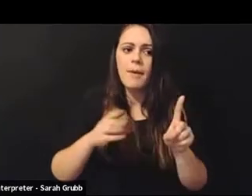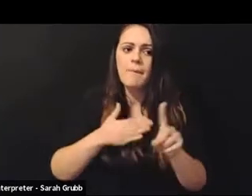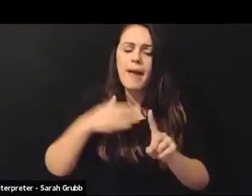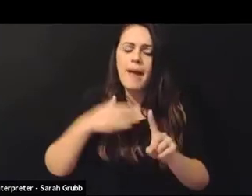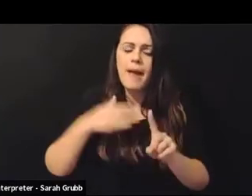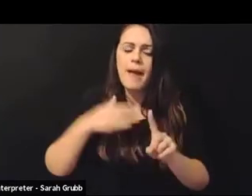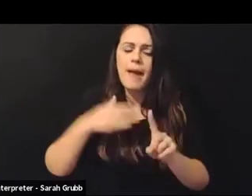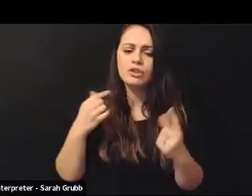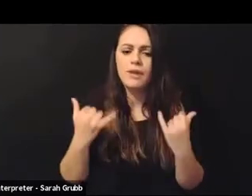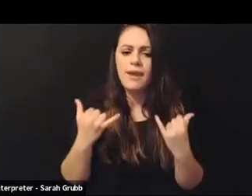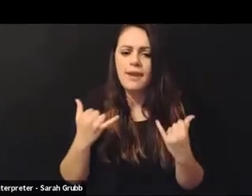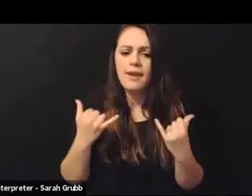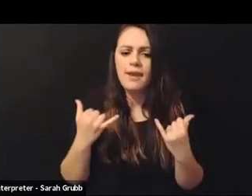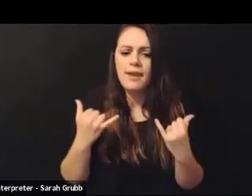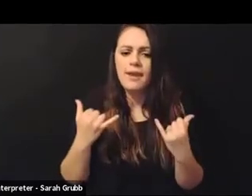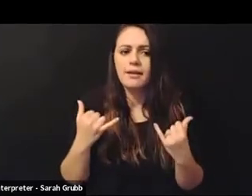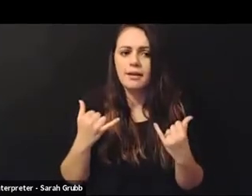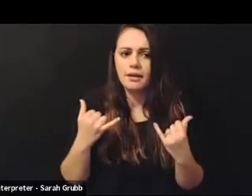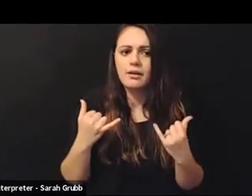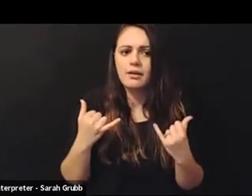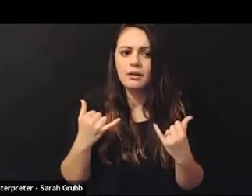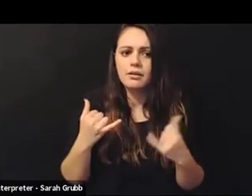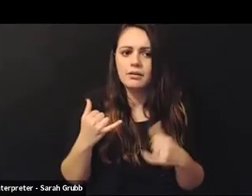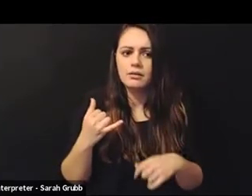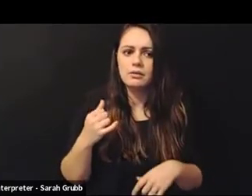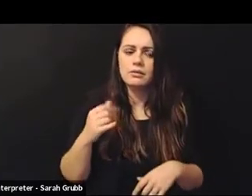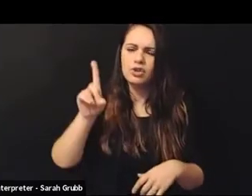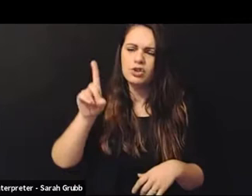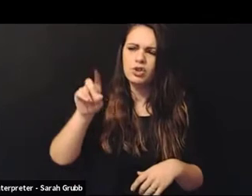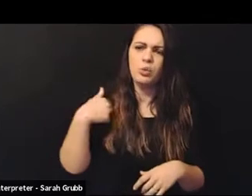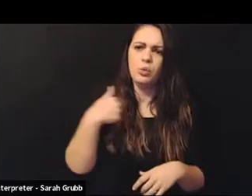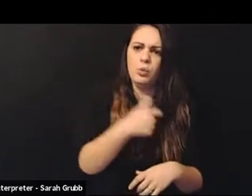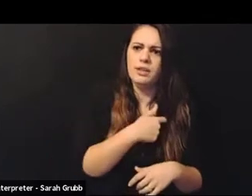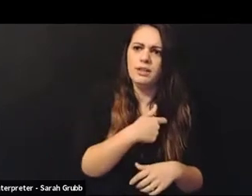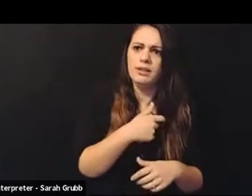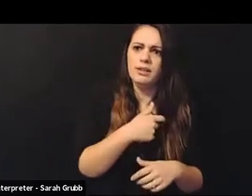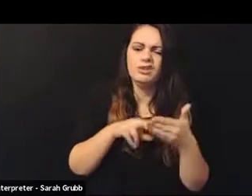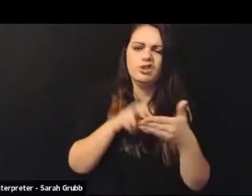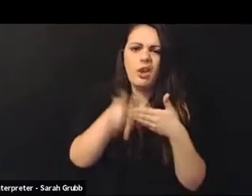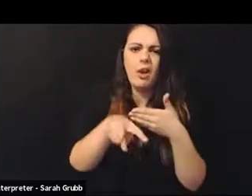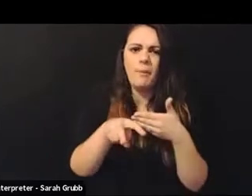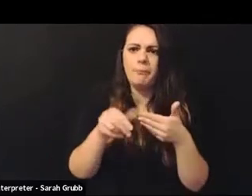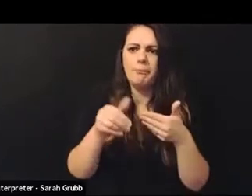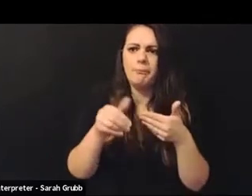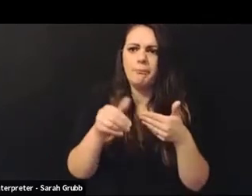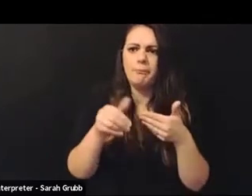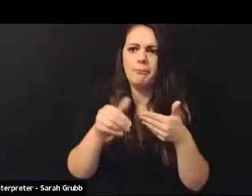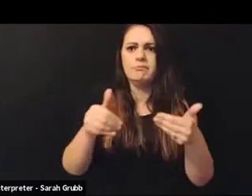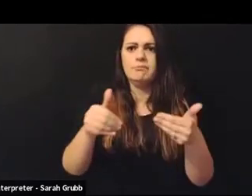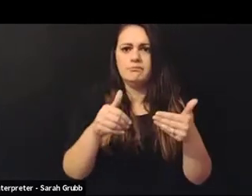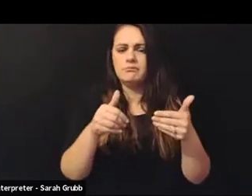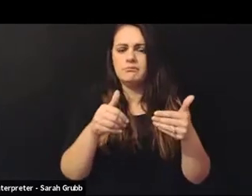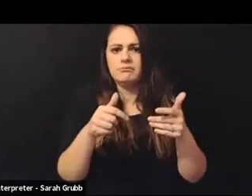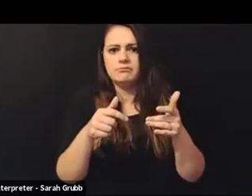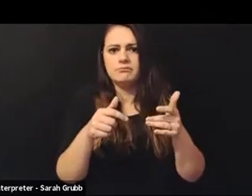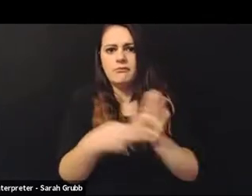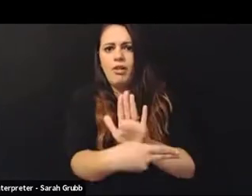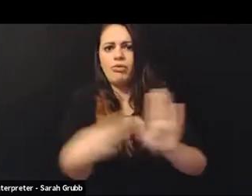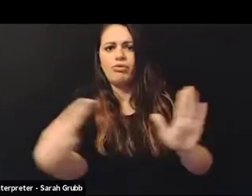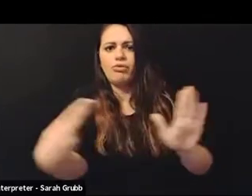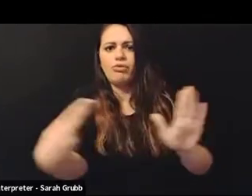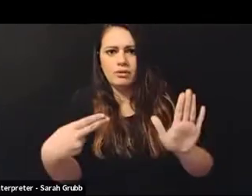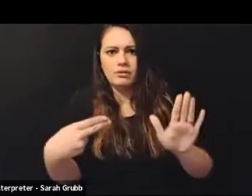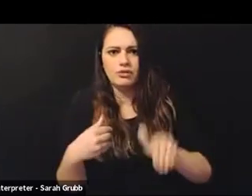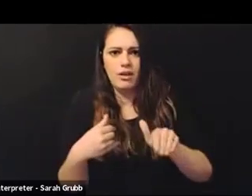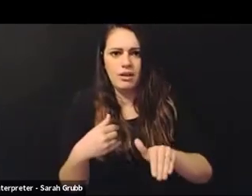whether we're too easily kind of putting multiple labels on a child. So first, you've